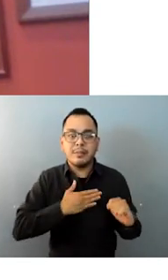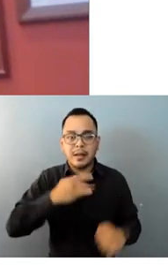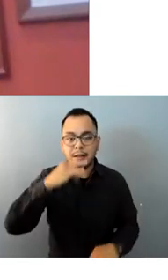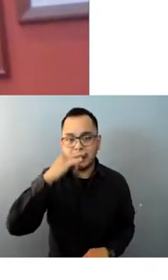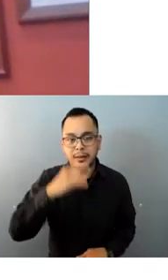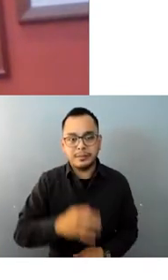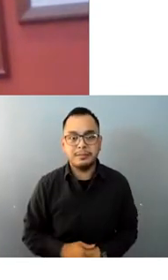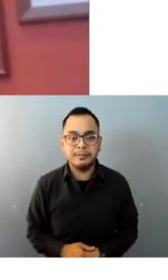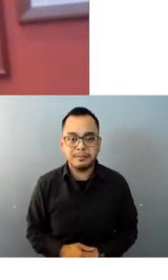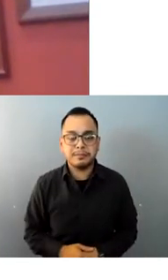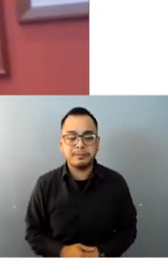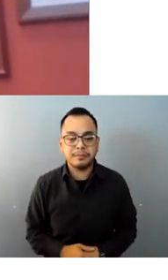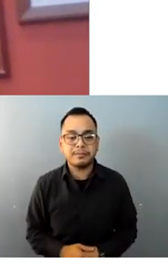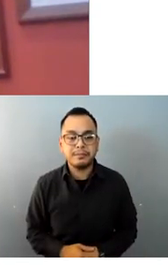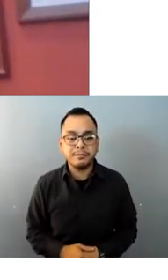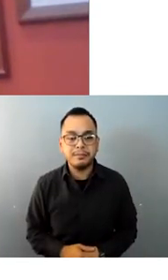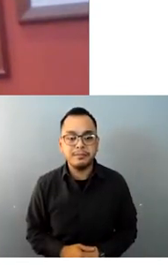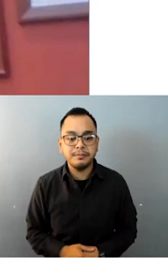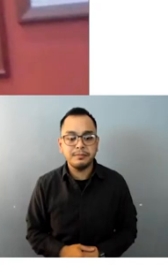child,